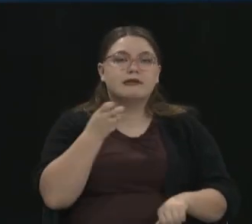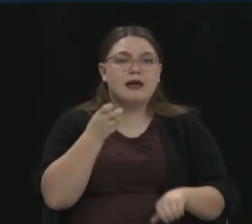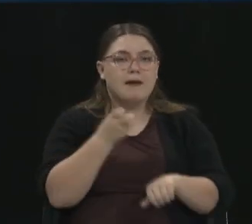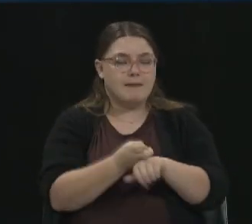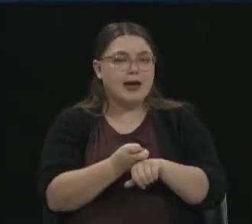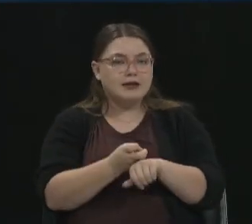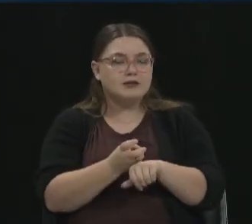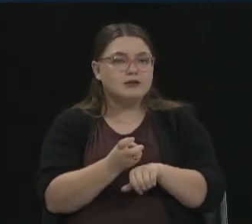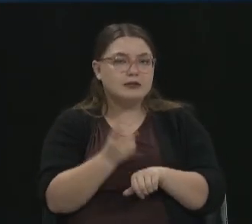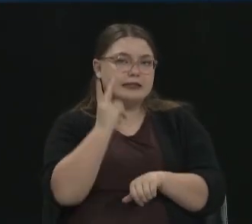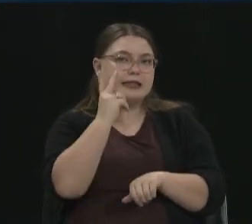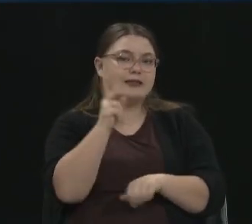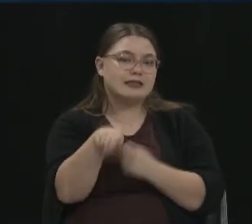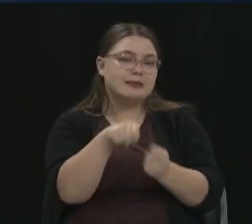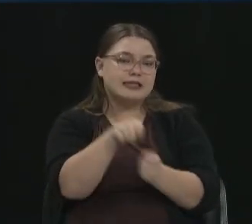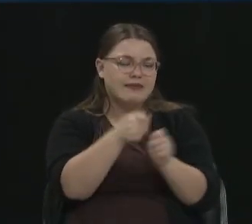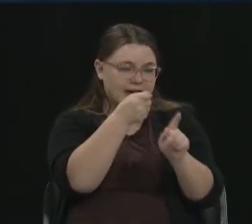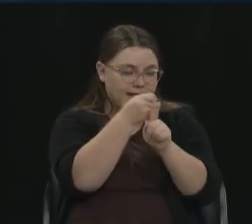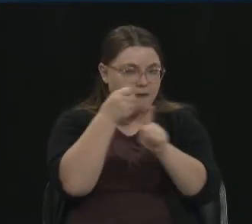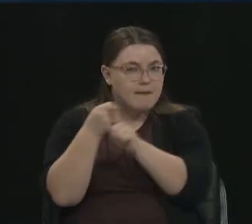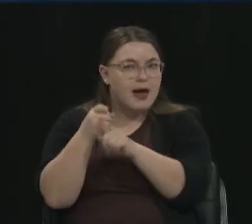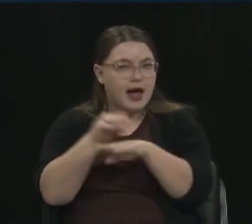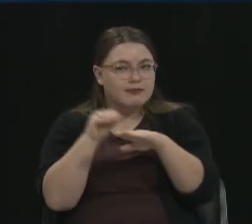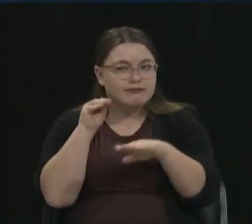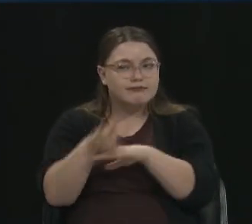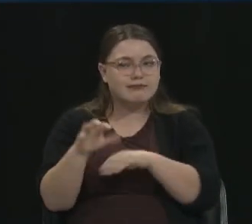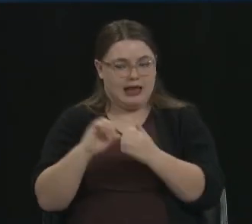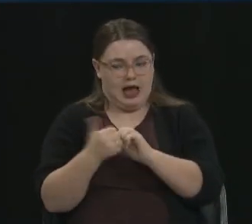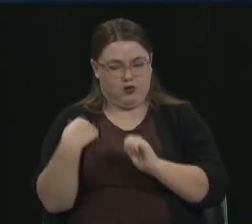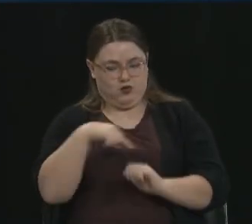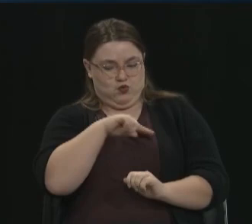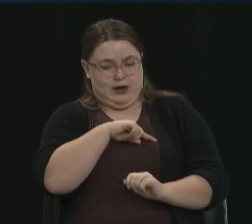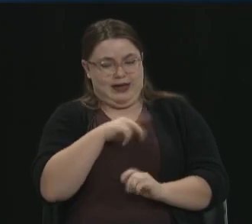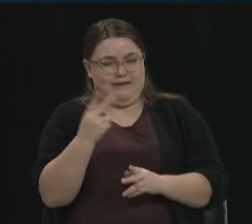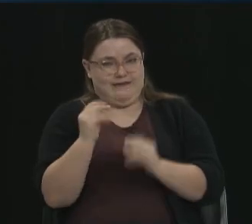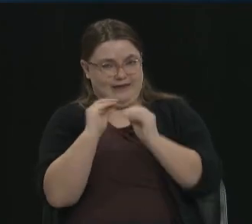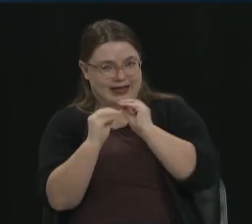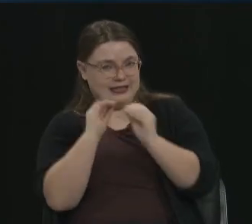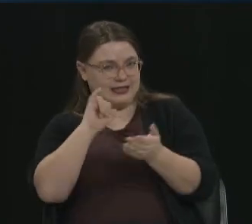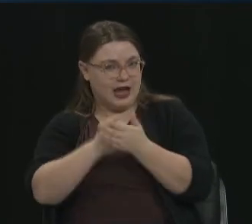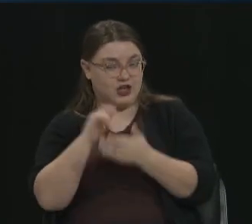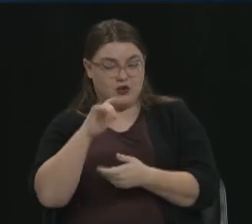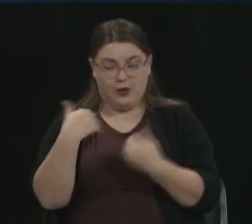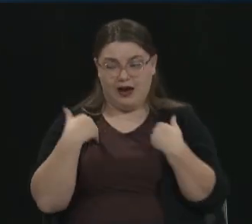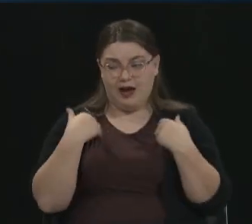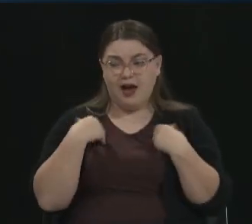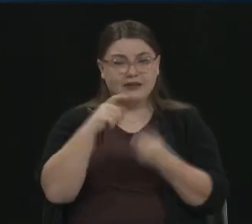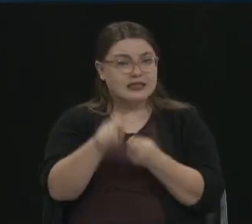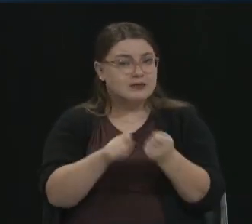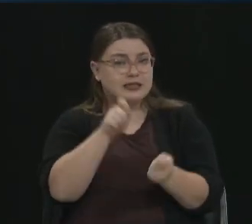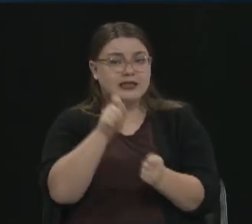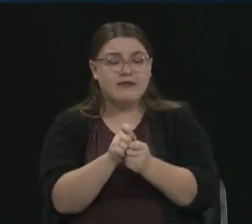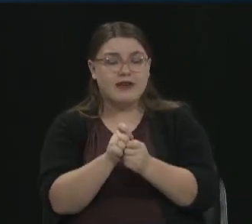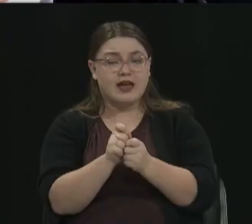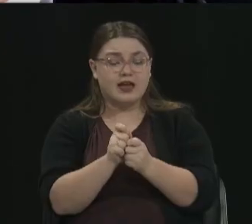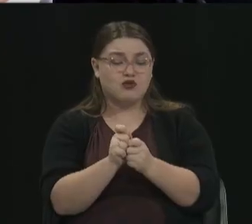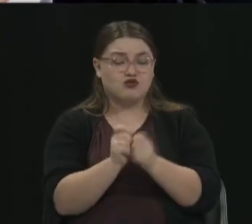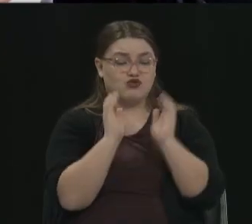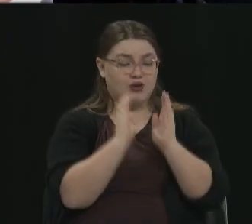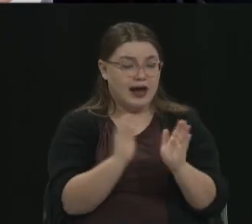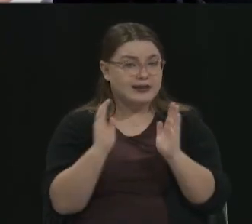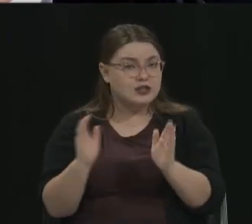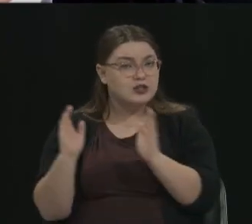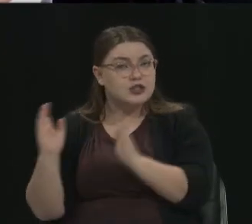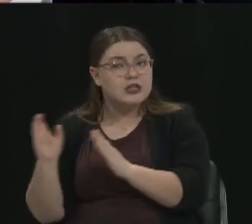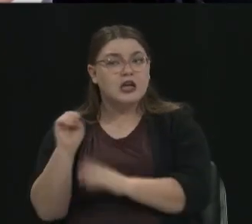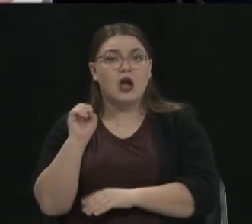being wielded. How do we fix it? Is there any strategy, or are there any conversations about the concerns